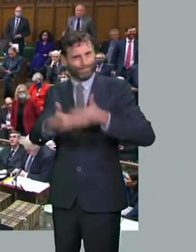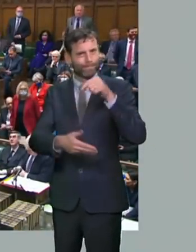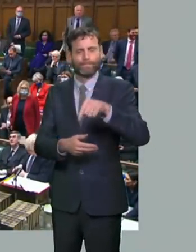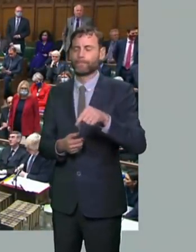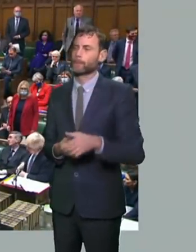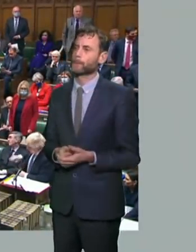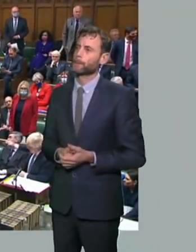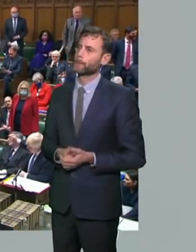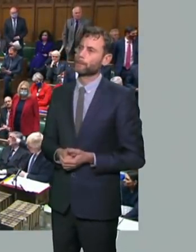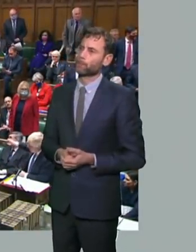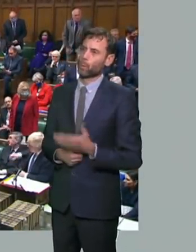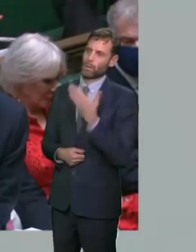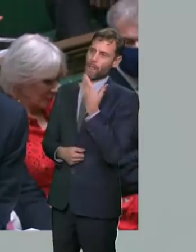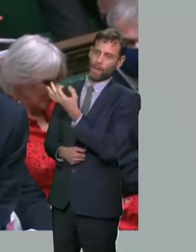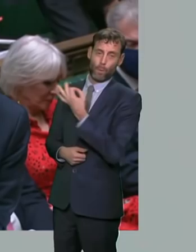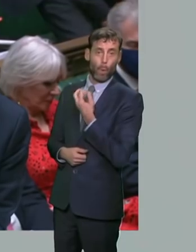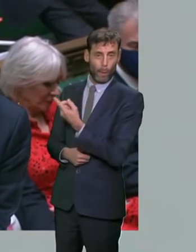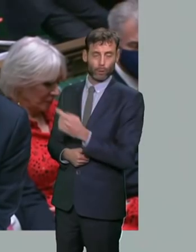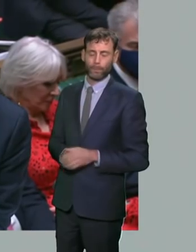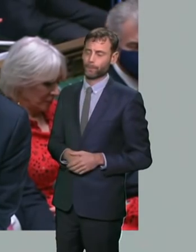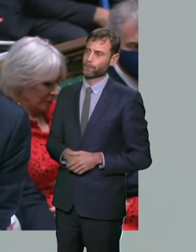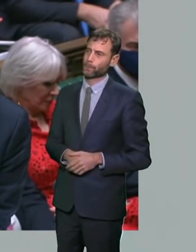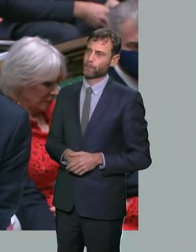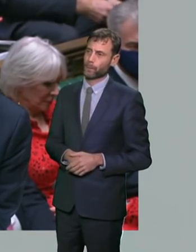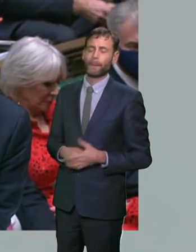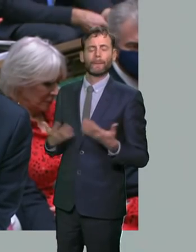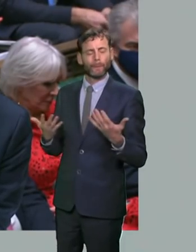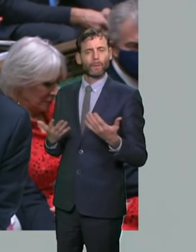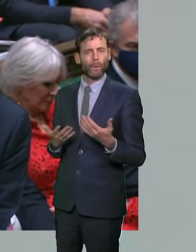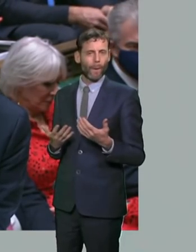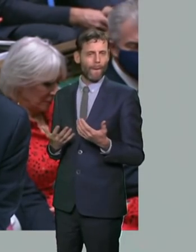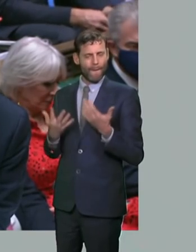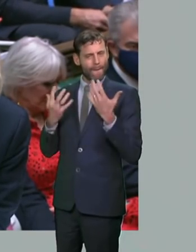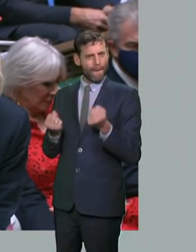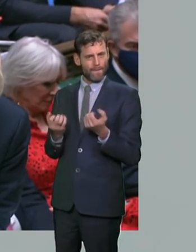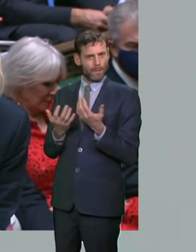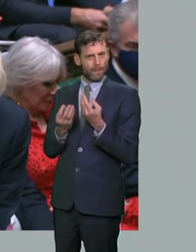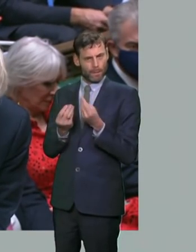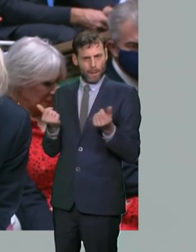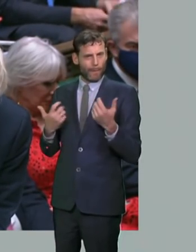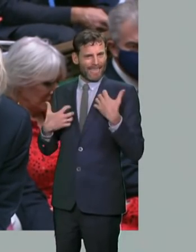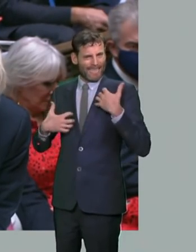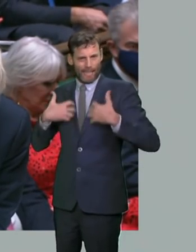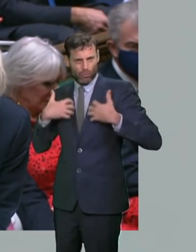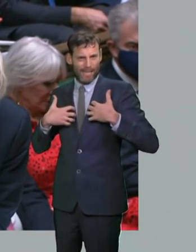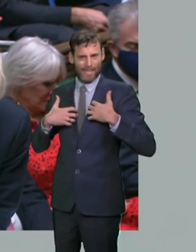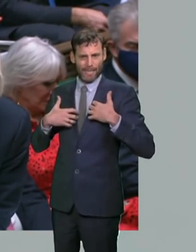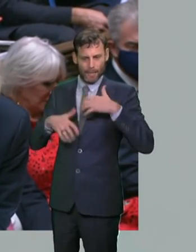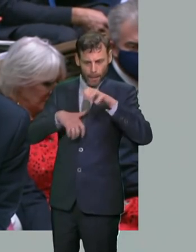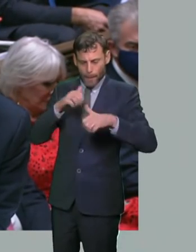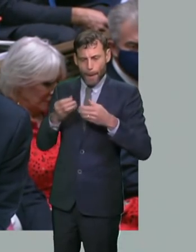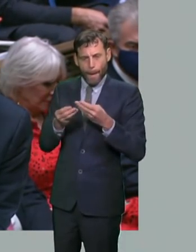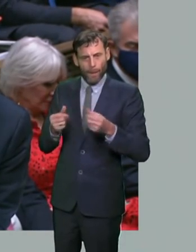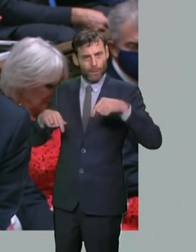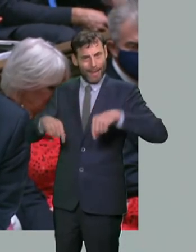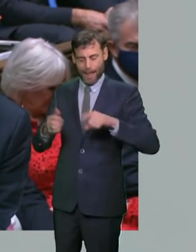honourable friend for that. And as he knows, there are some very, very interesting and potentially very lucrative sources of minerals such as lithium in this